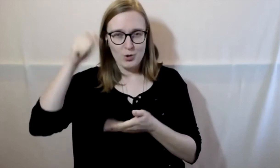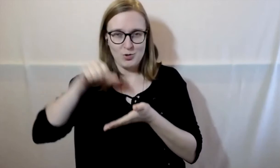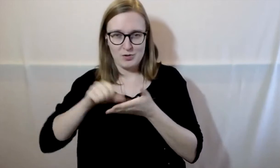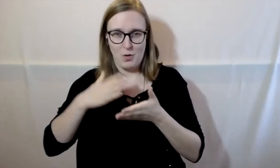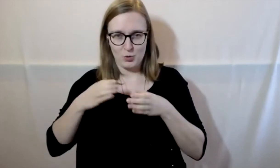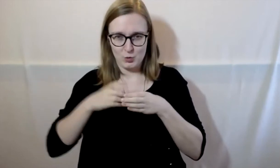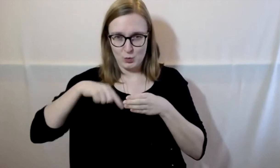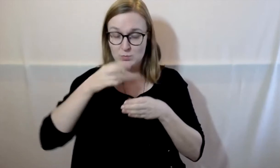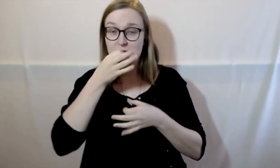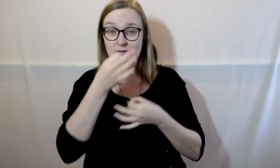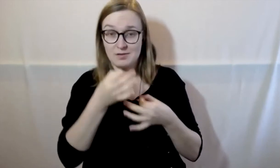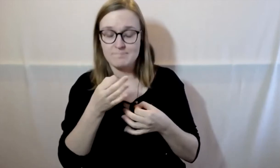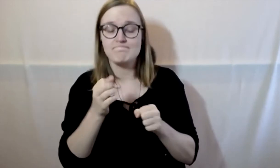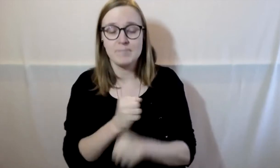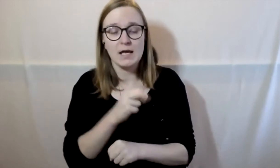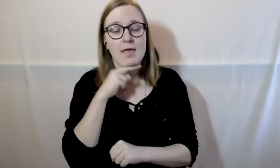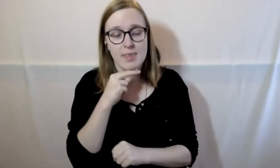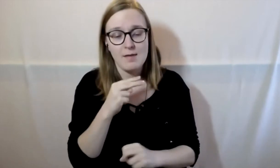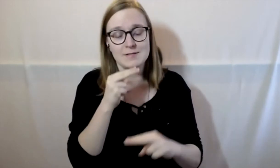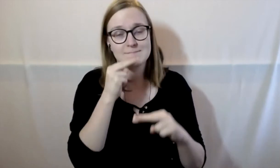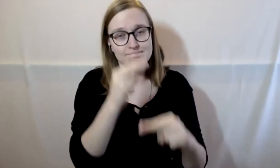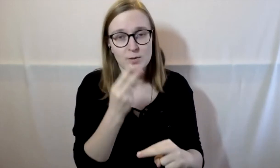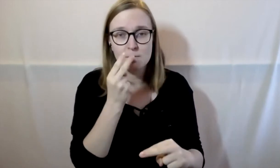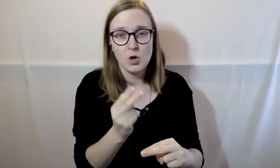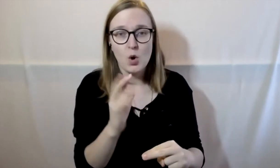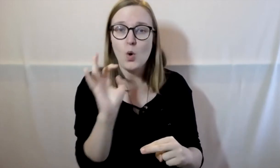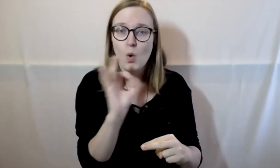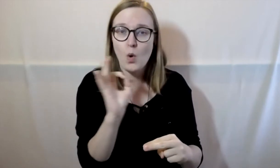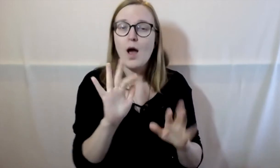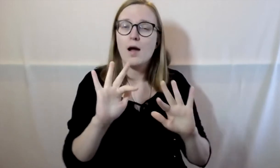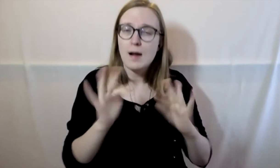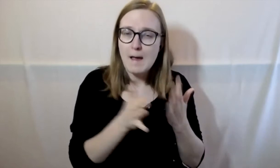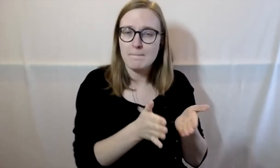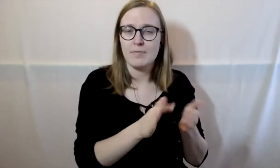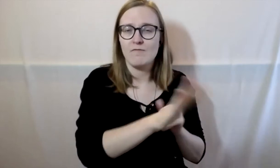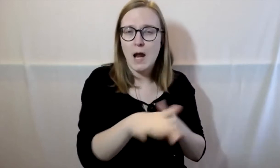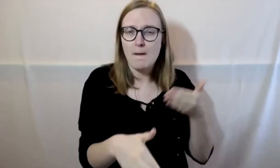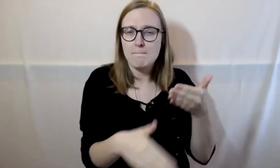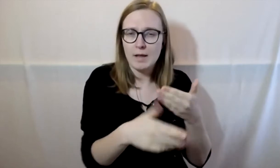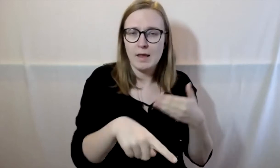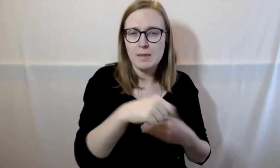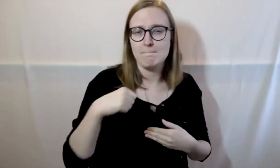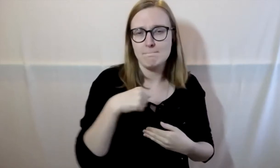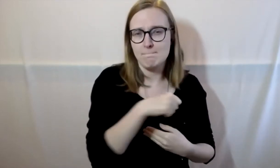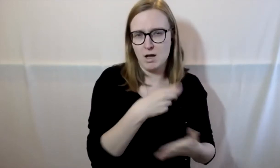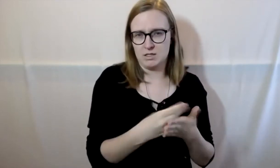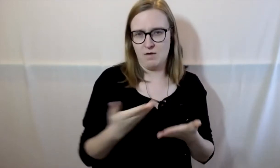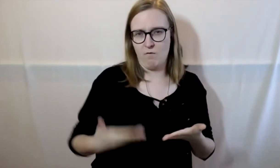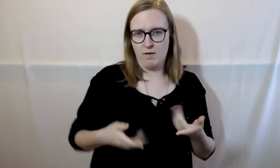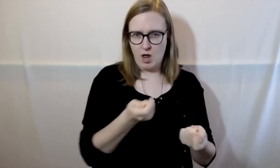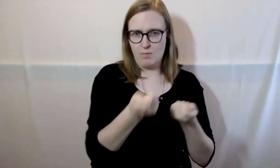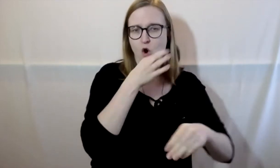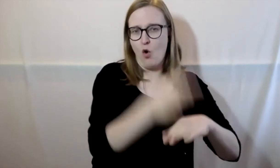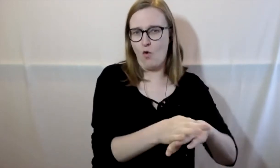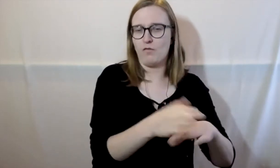on the challenge, how to develop their self-direction and autonomy. And we found